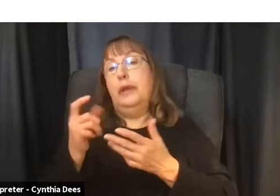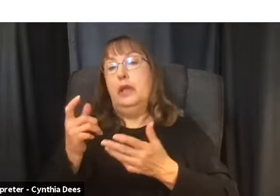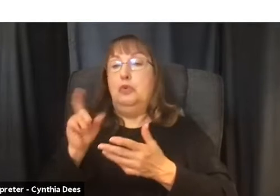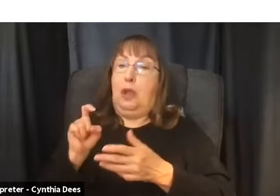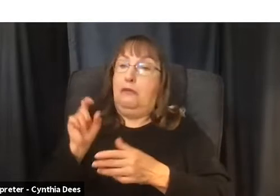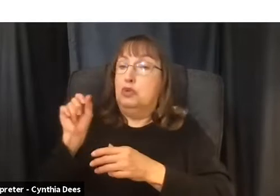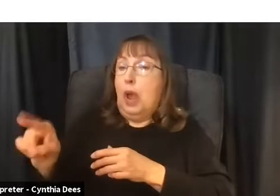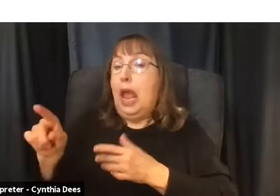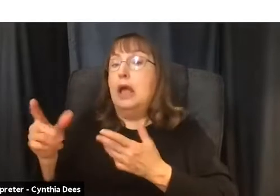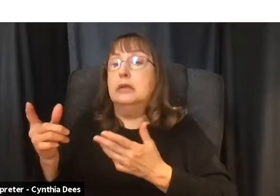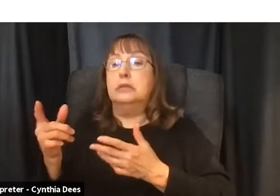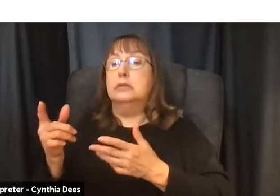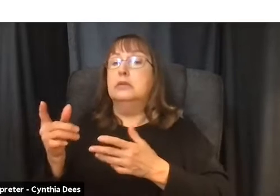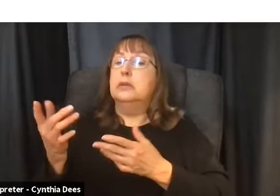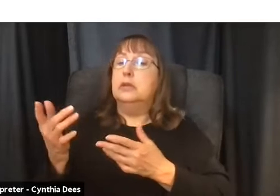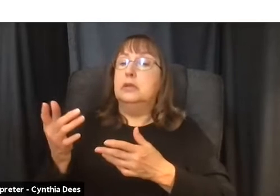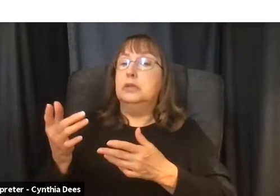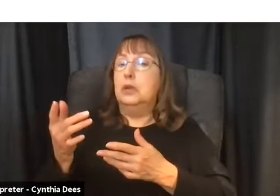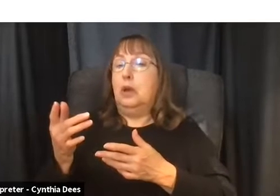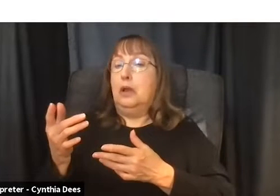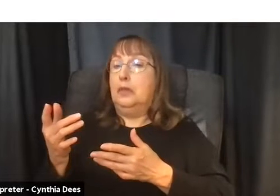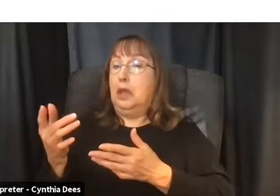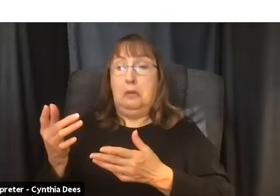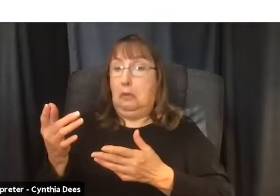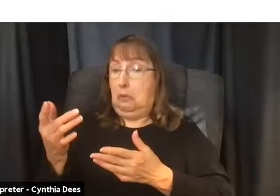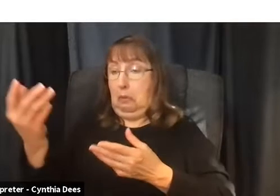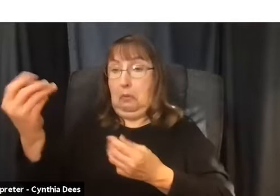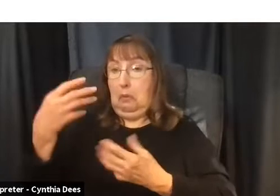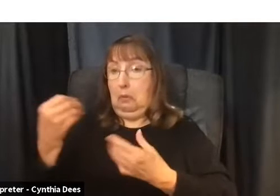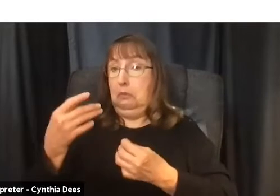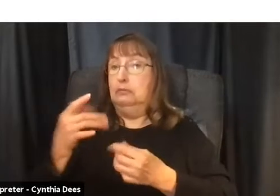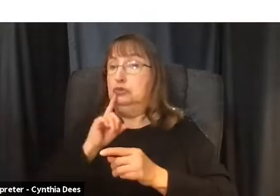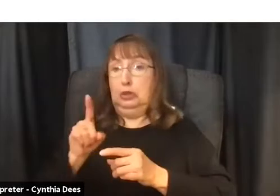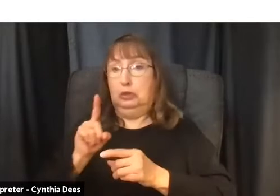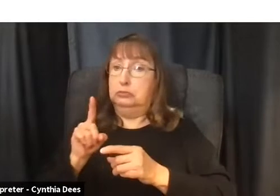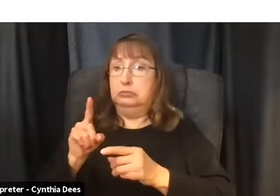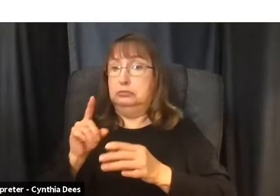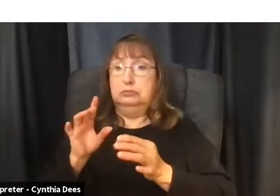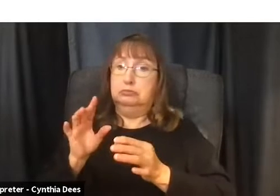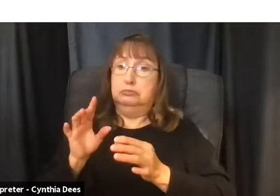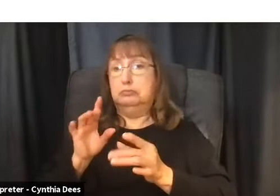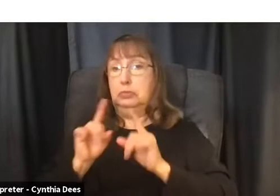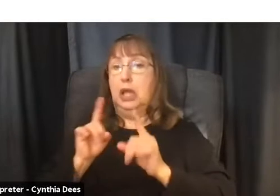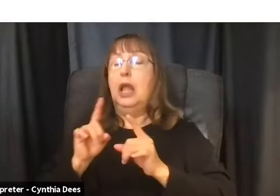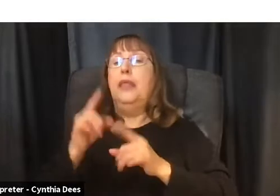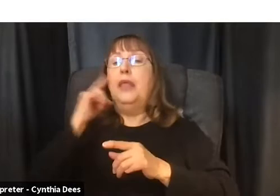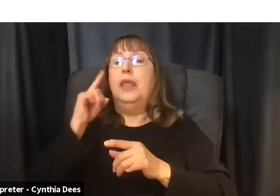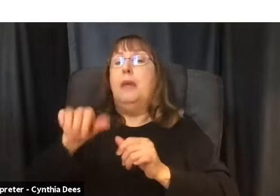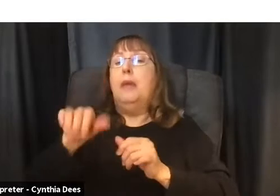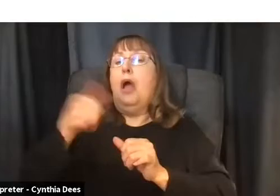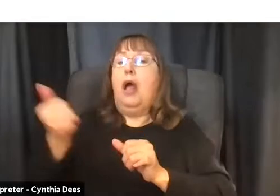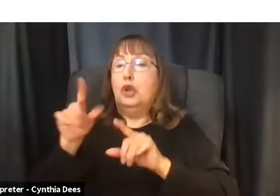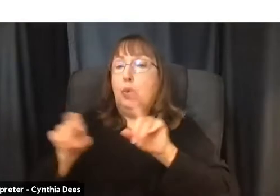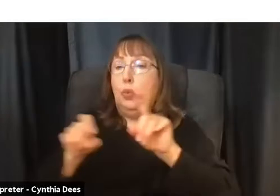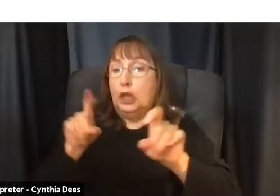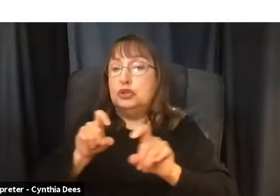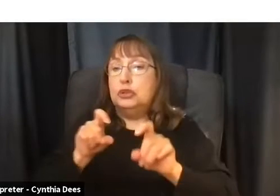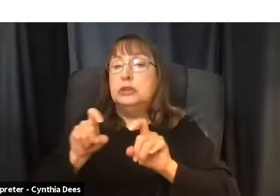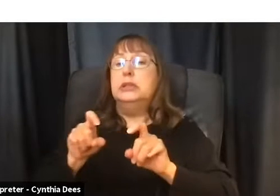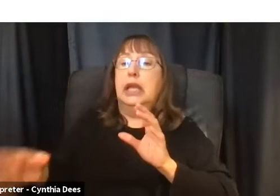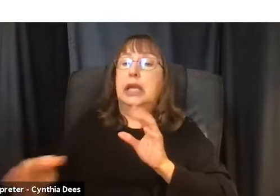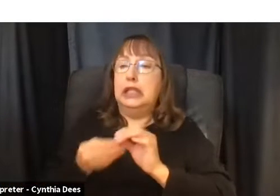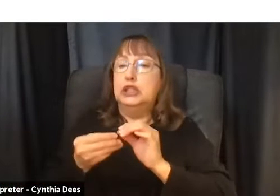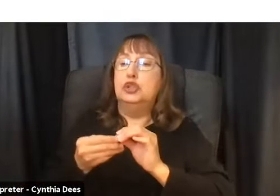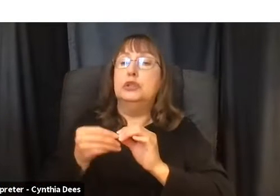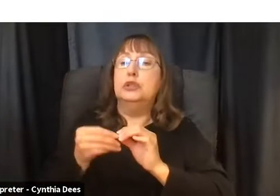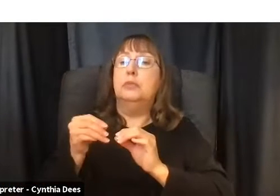they, upcoming with that information? And so then thinking about follow-up questions and additional outreach to network. So those